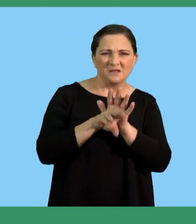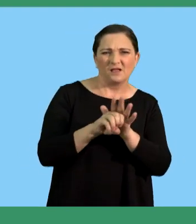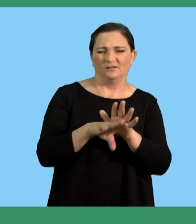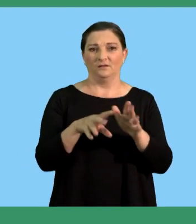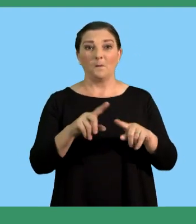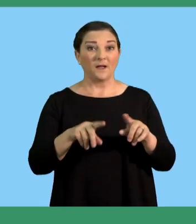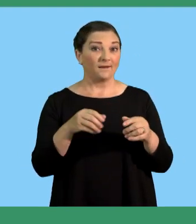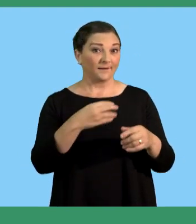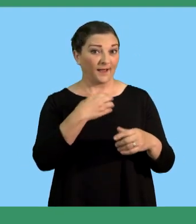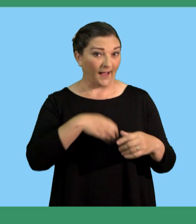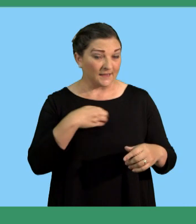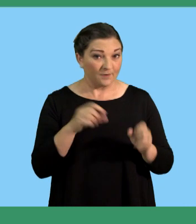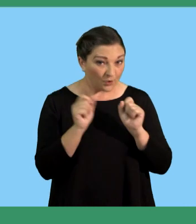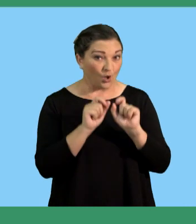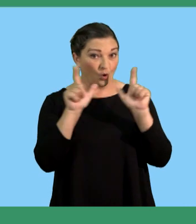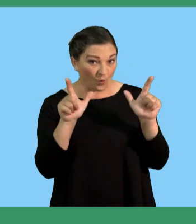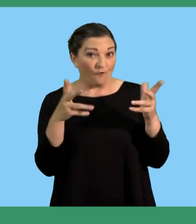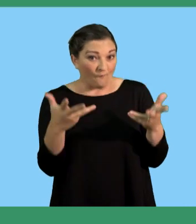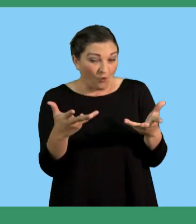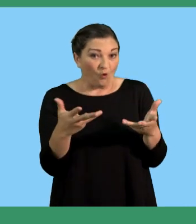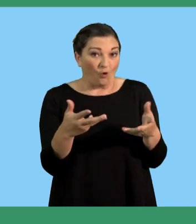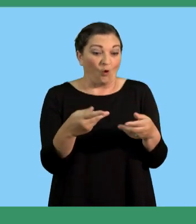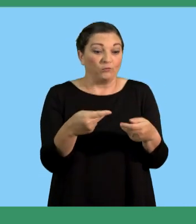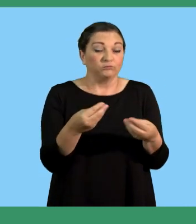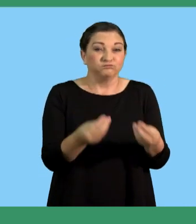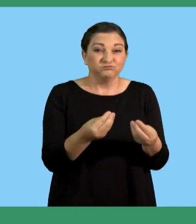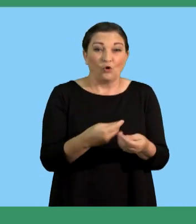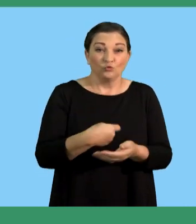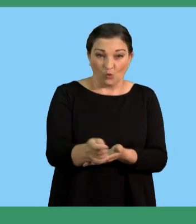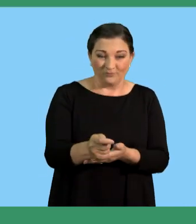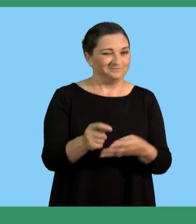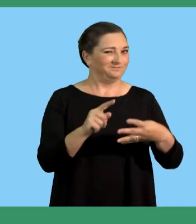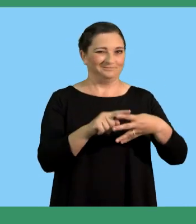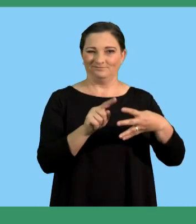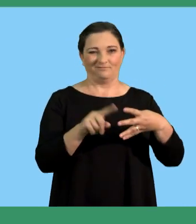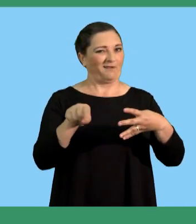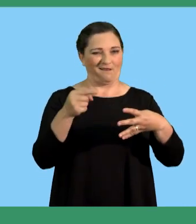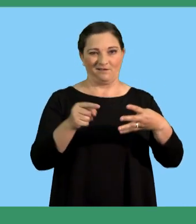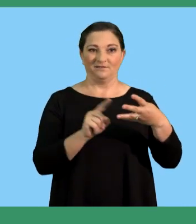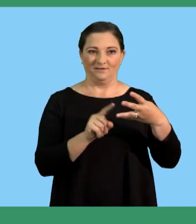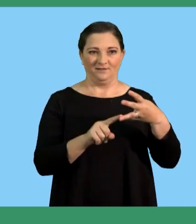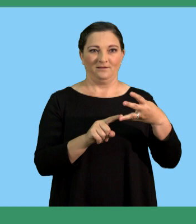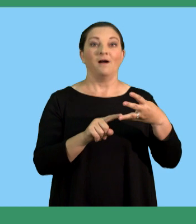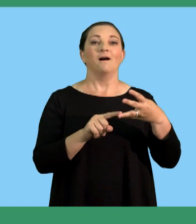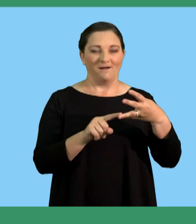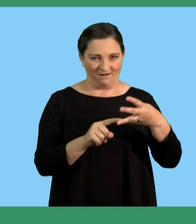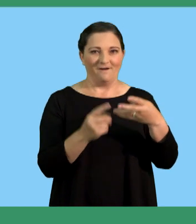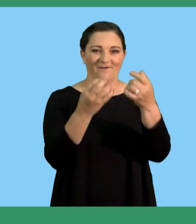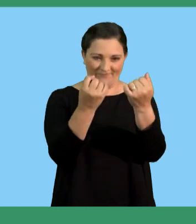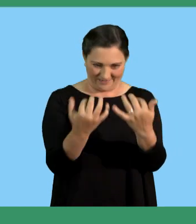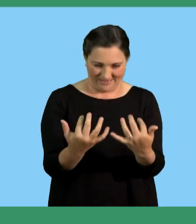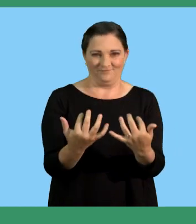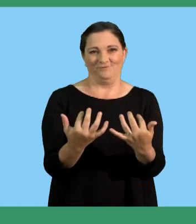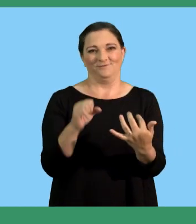making customers aware of the product being sold by the business. But it can only be the